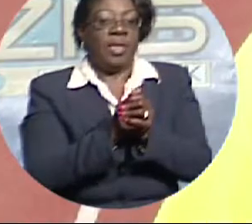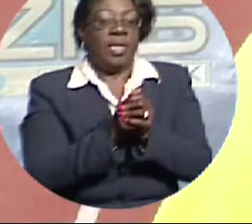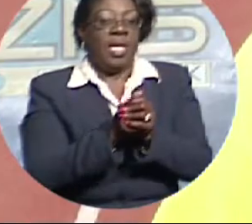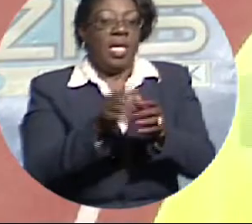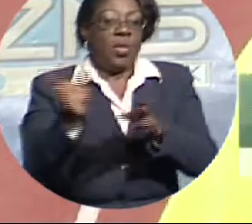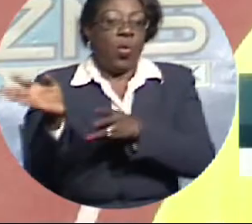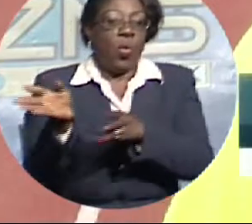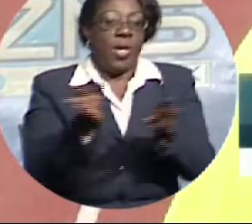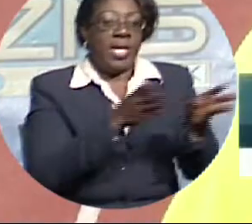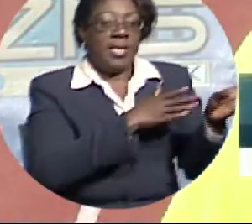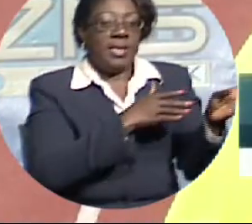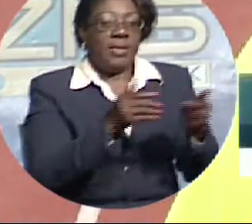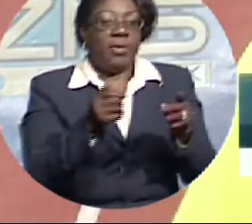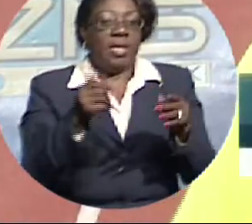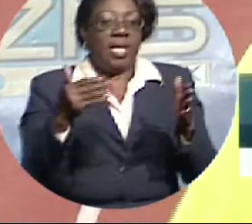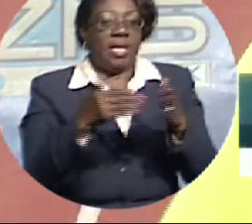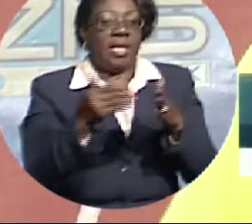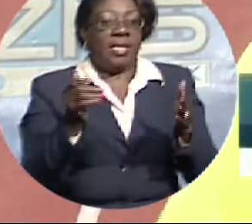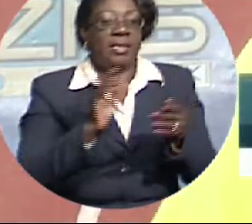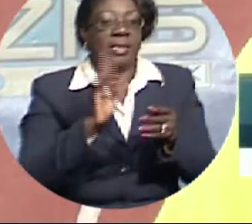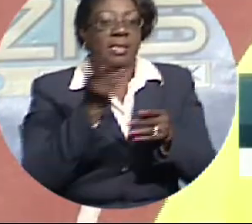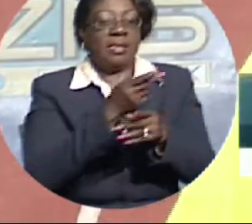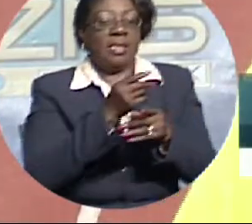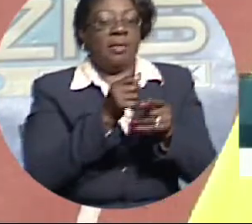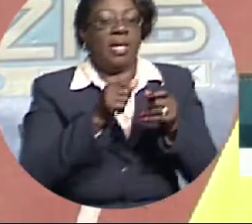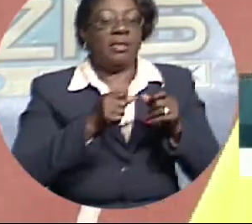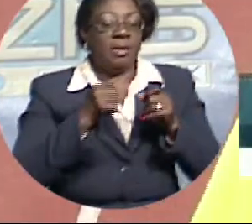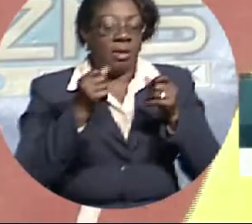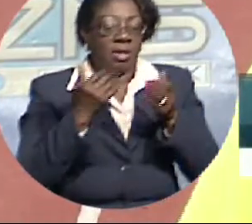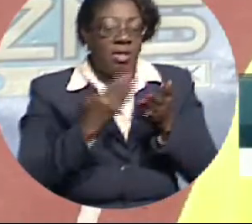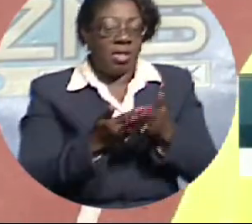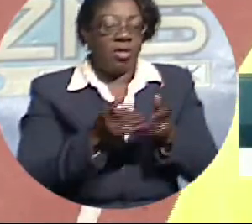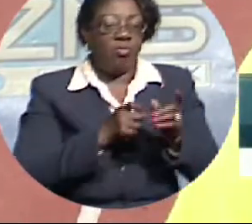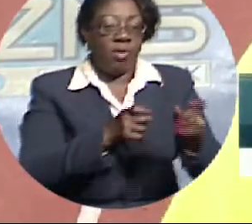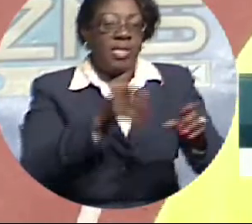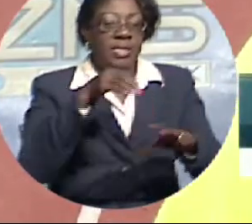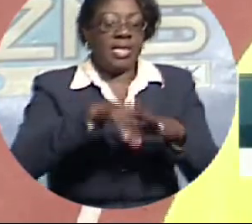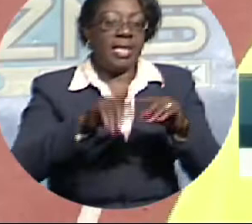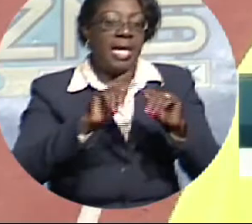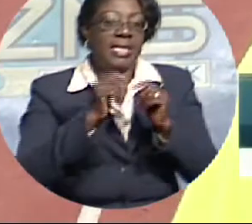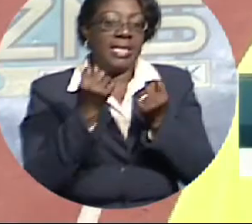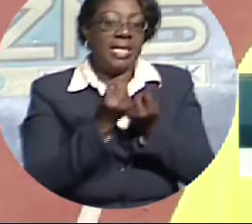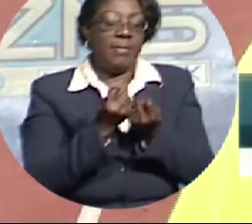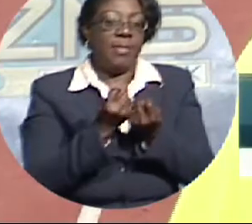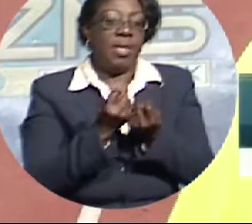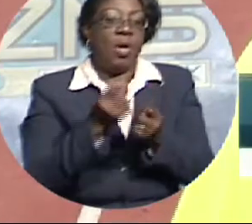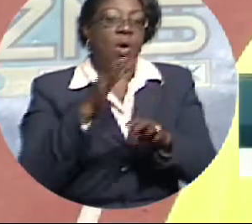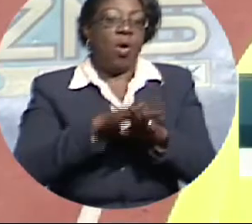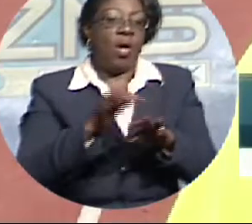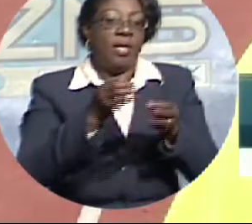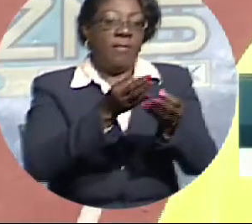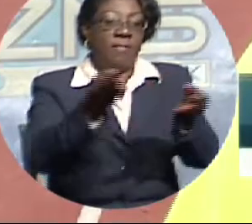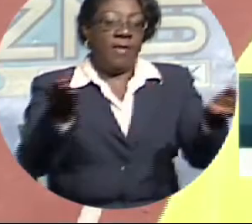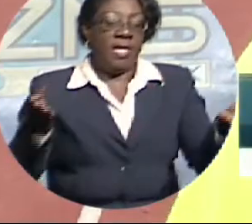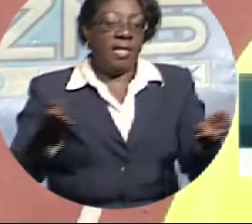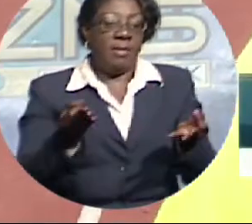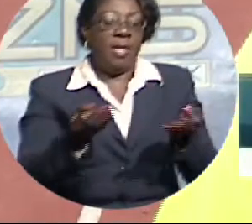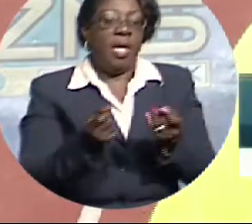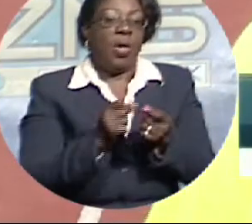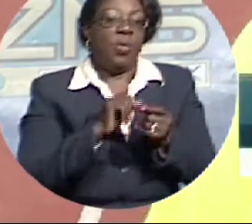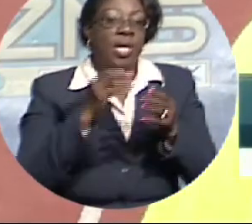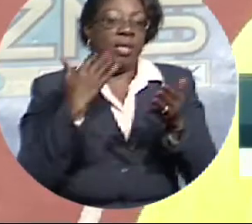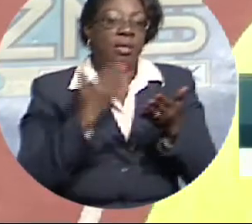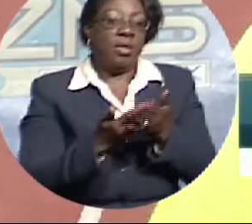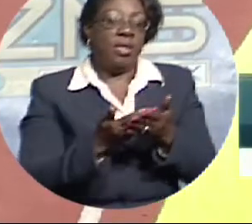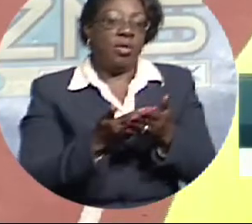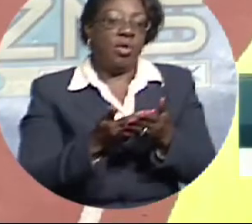events like the 200 meters, we are good in the sprints and we have some good distance runners, and our relay team's got to perform well. Now on the field, we're getting good performance